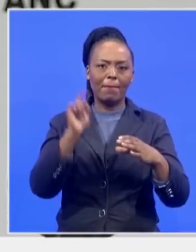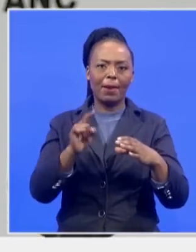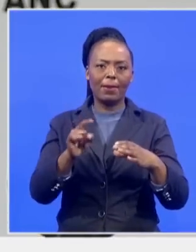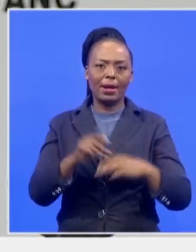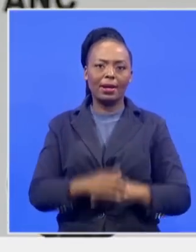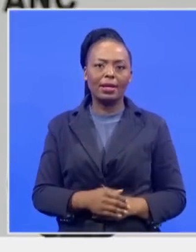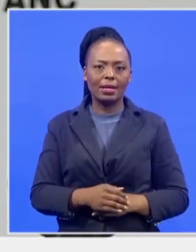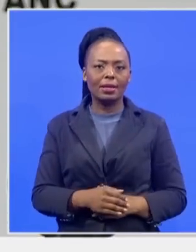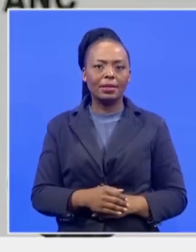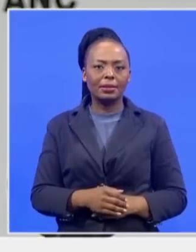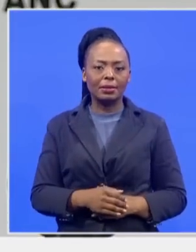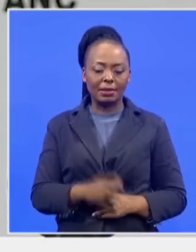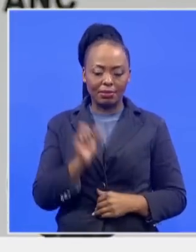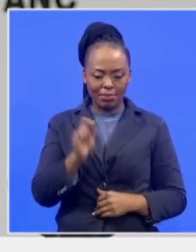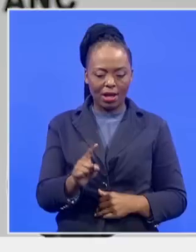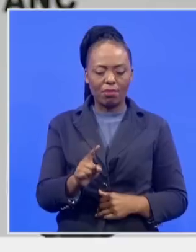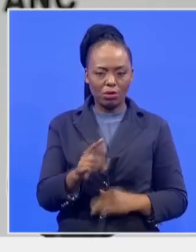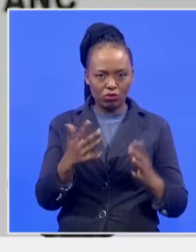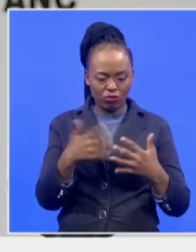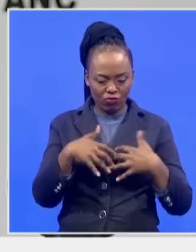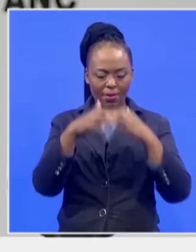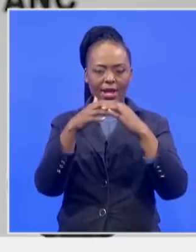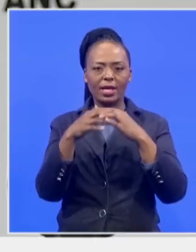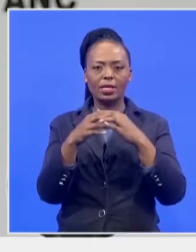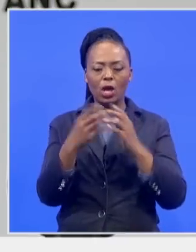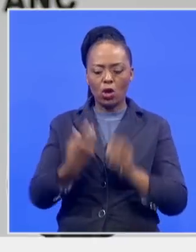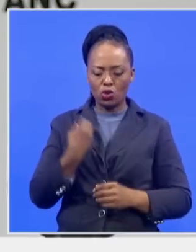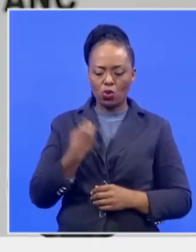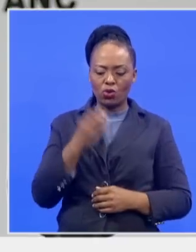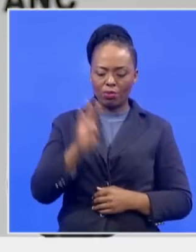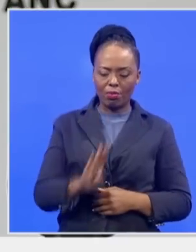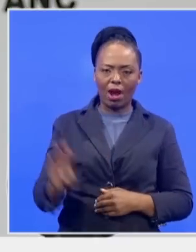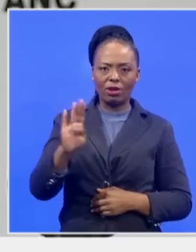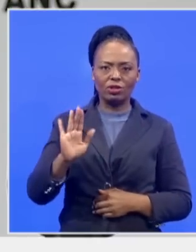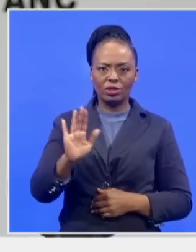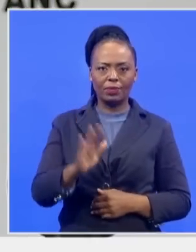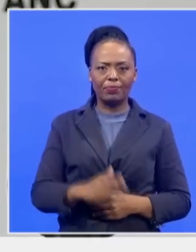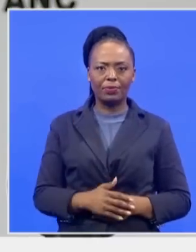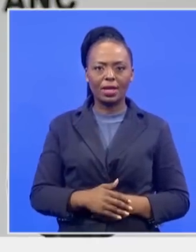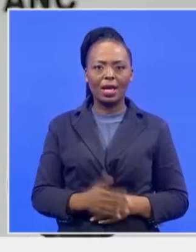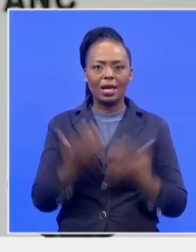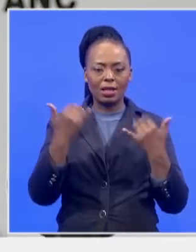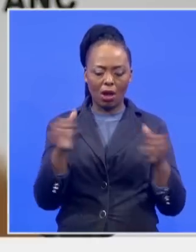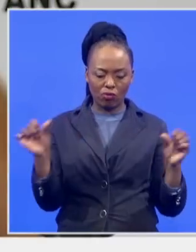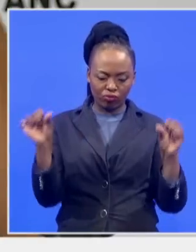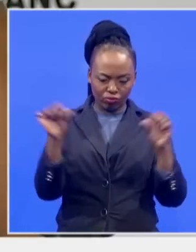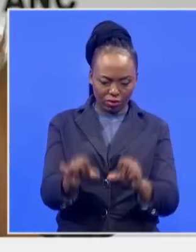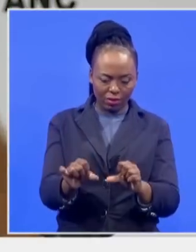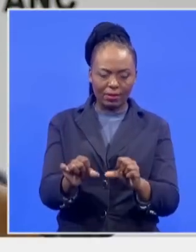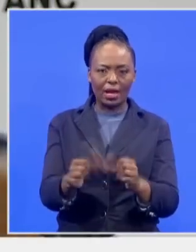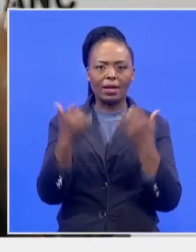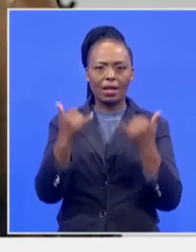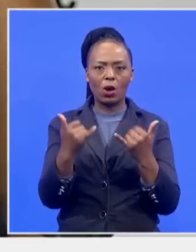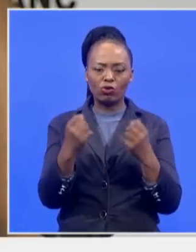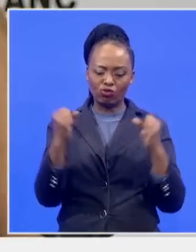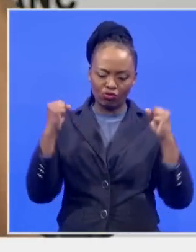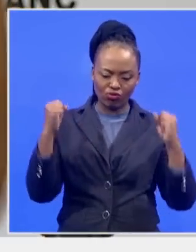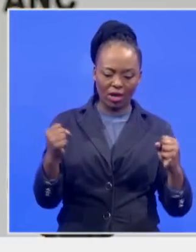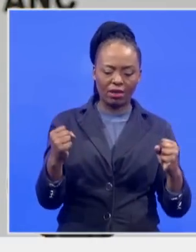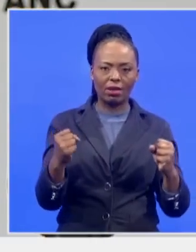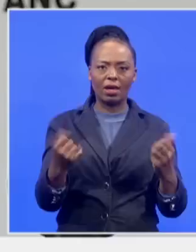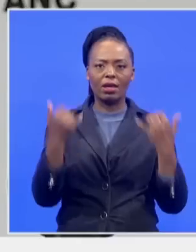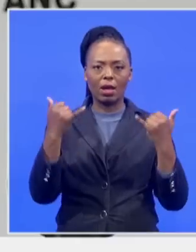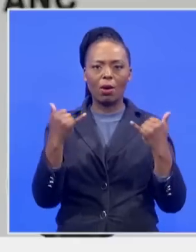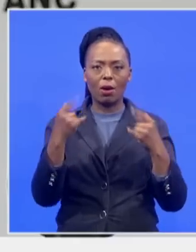branches in the country. So that is what we have done. Reconfiguration to strengthen, to enable us